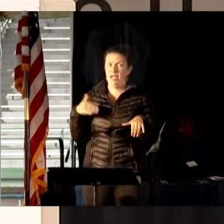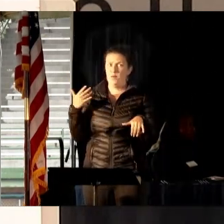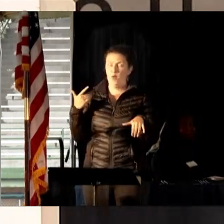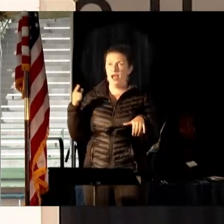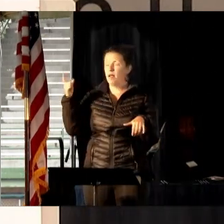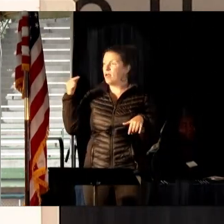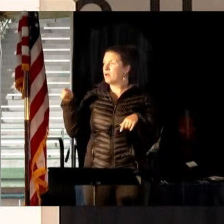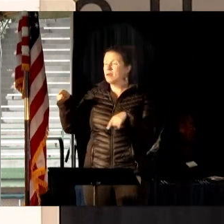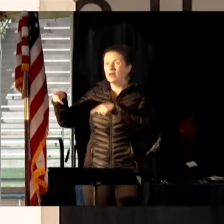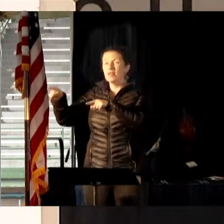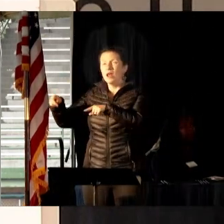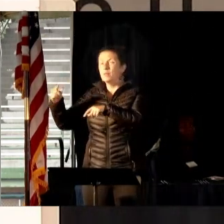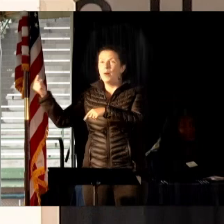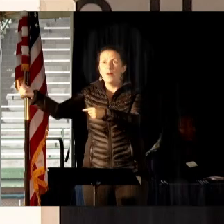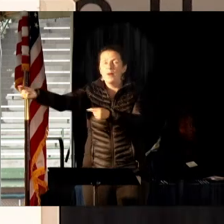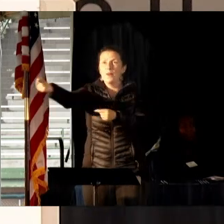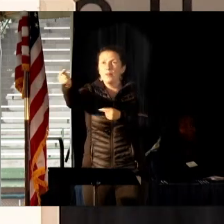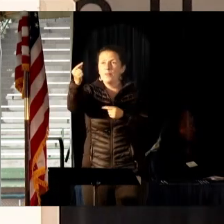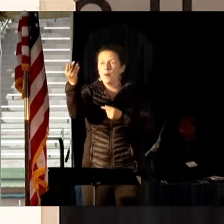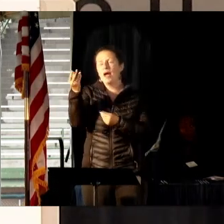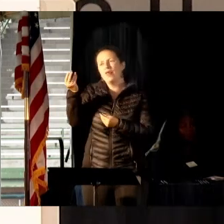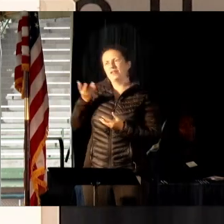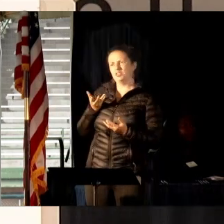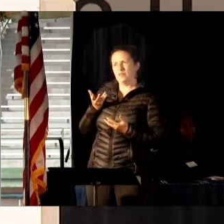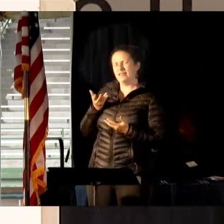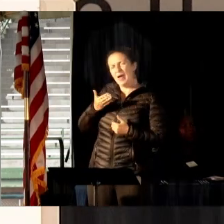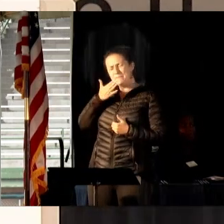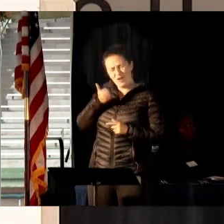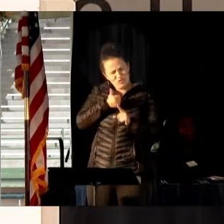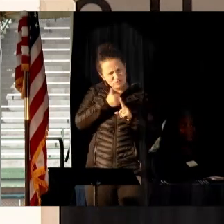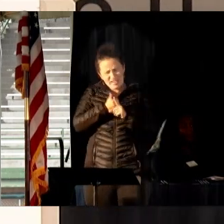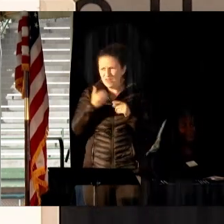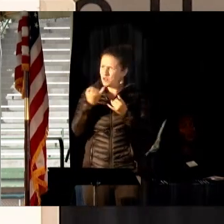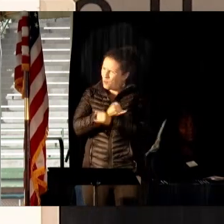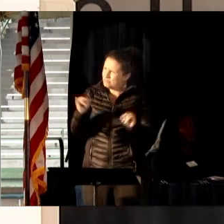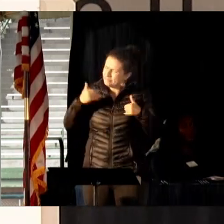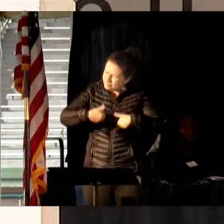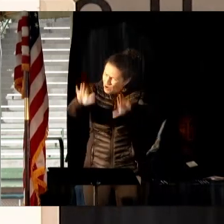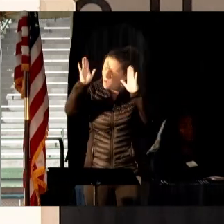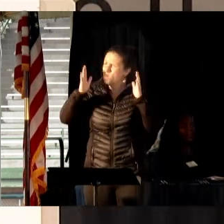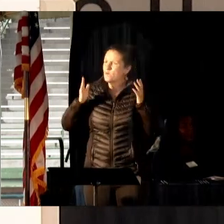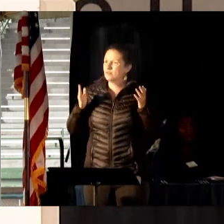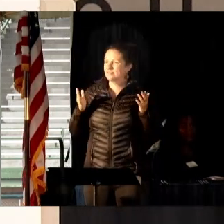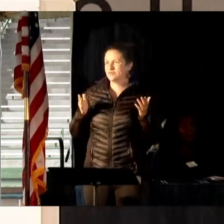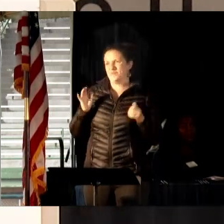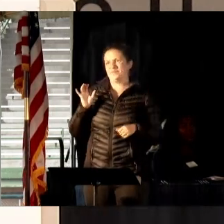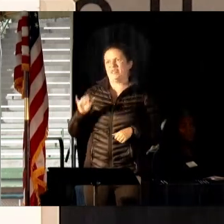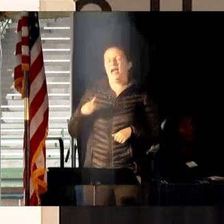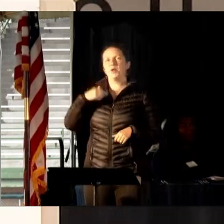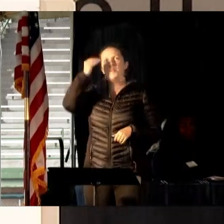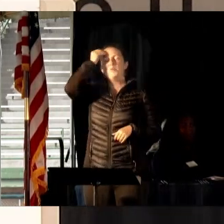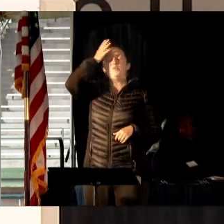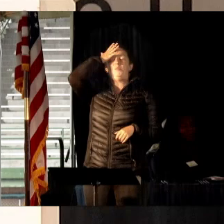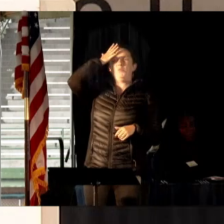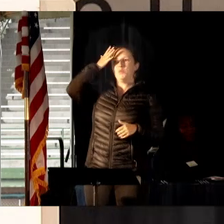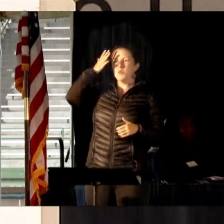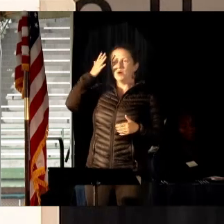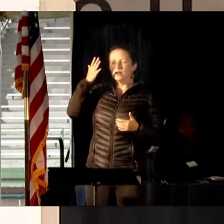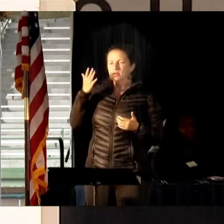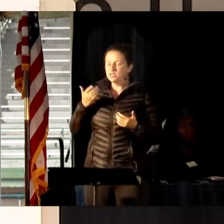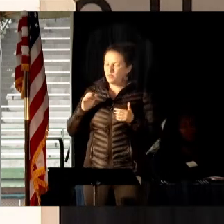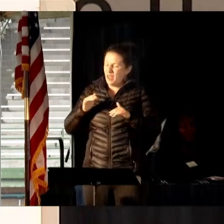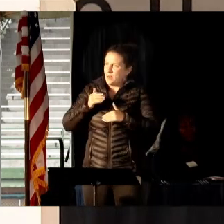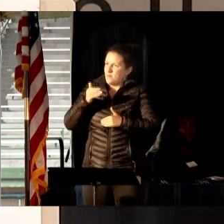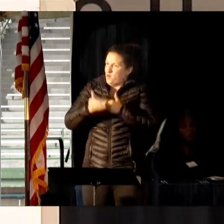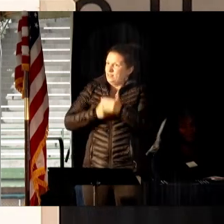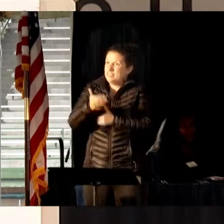is my grandfather's words that were spoken half a century ago to ears that weren't my own that drive me. In the process of simply trying without